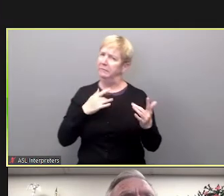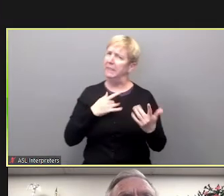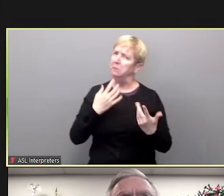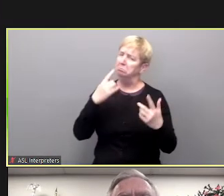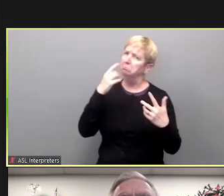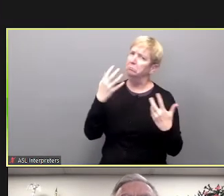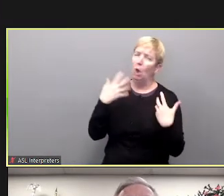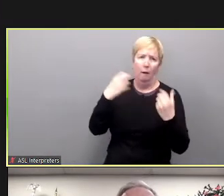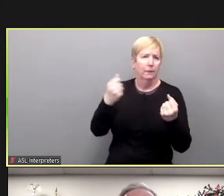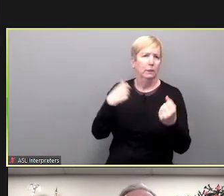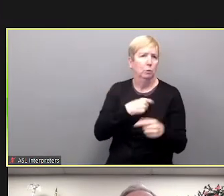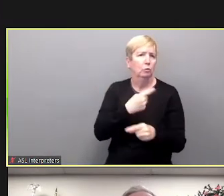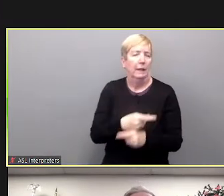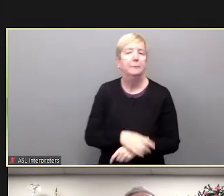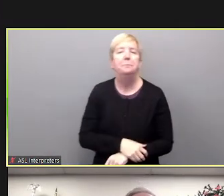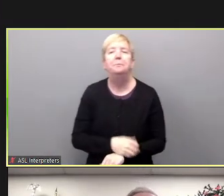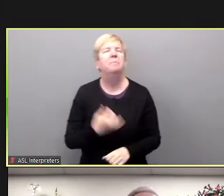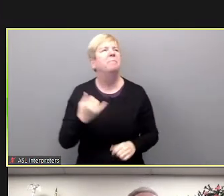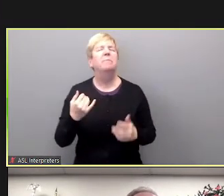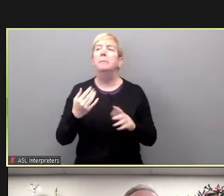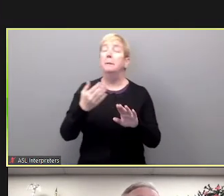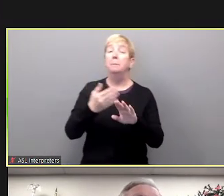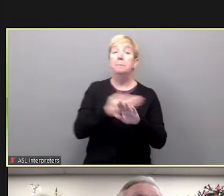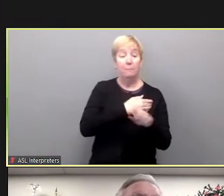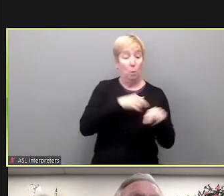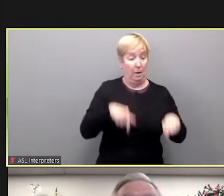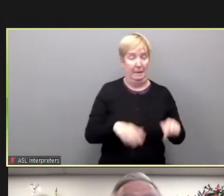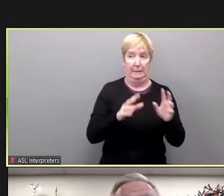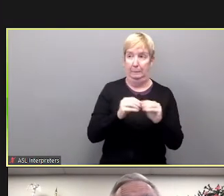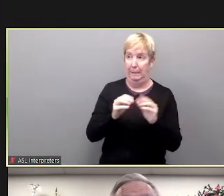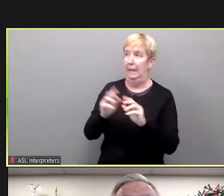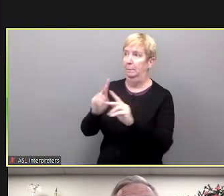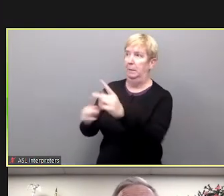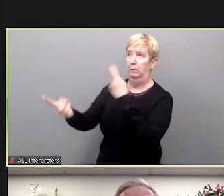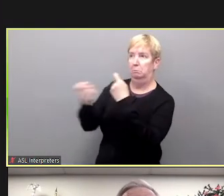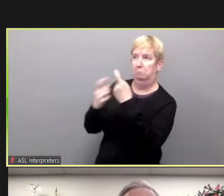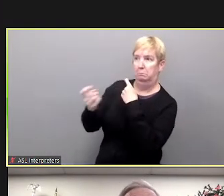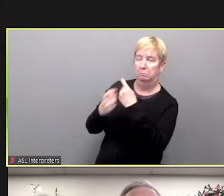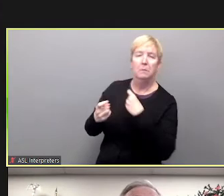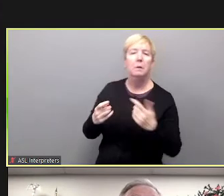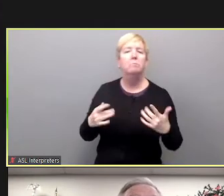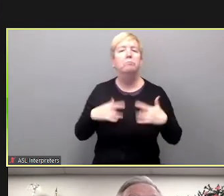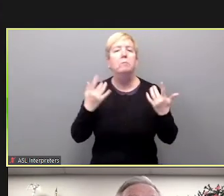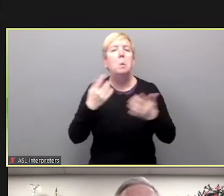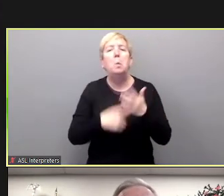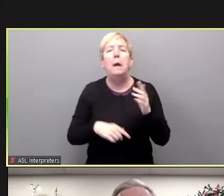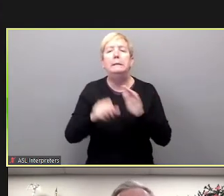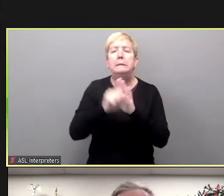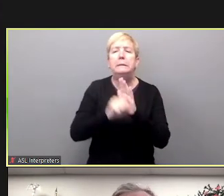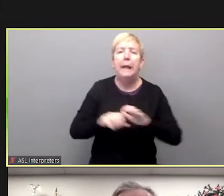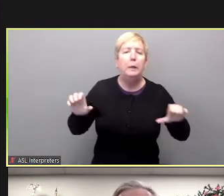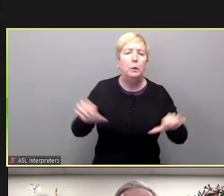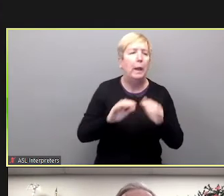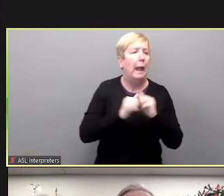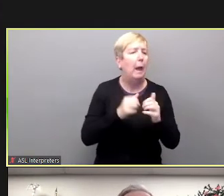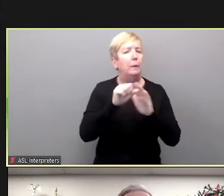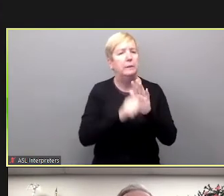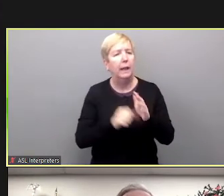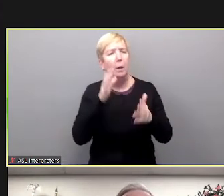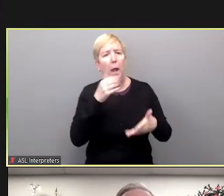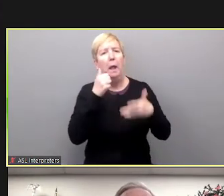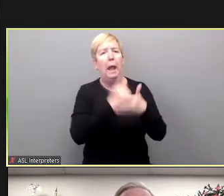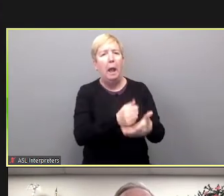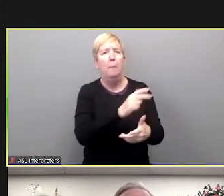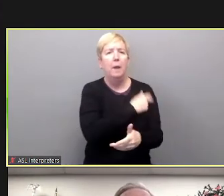We got some questions before the press conference. We continue to get them. Well, what's the state doing to help out hospitals? Well, we're doing a lot through the